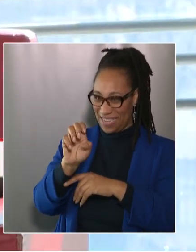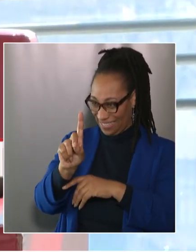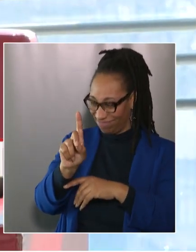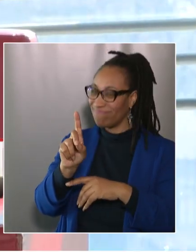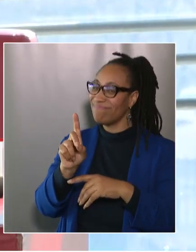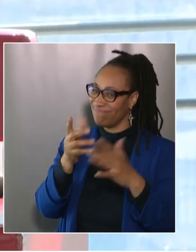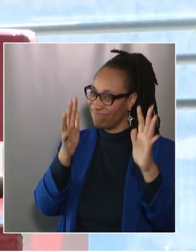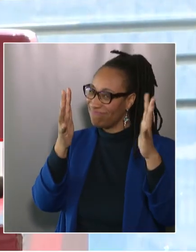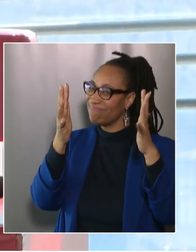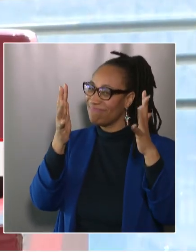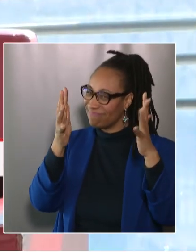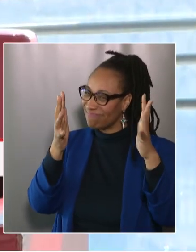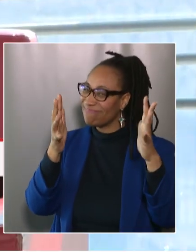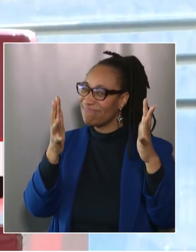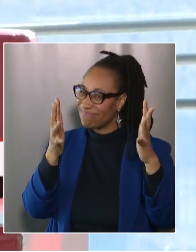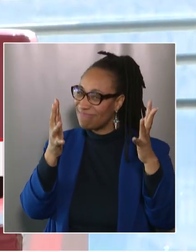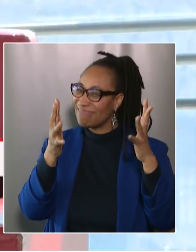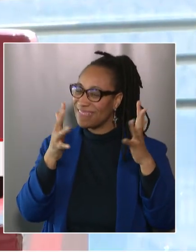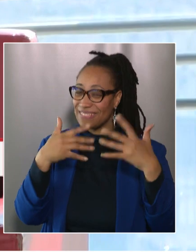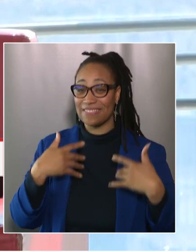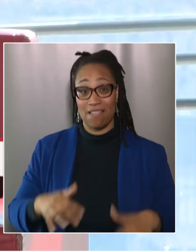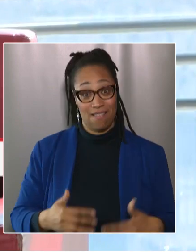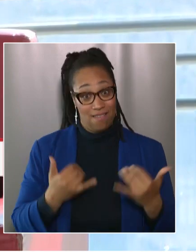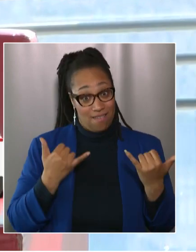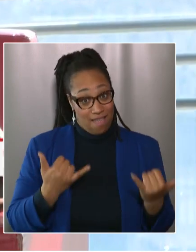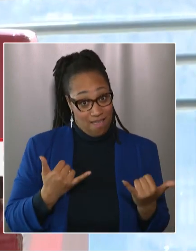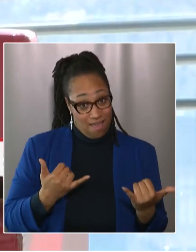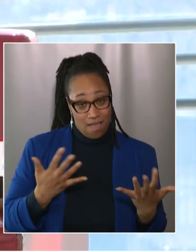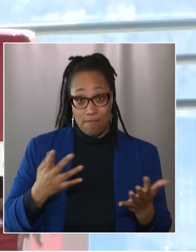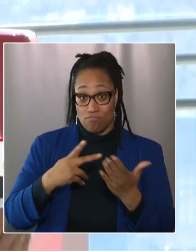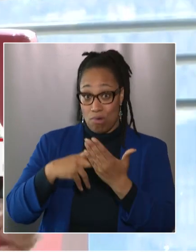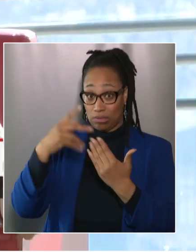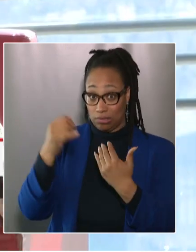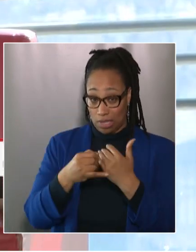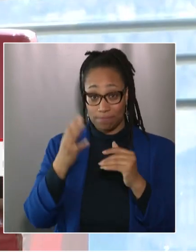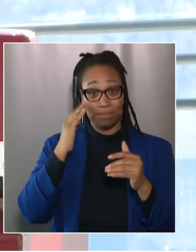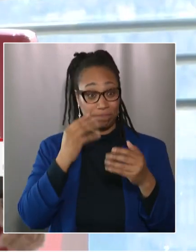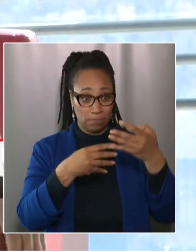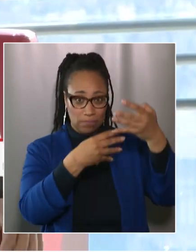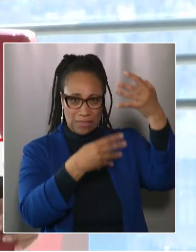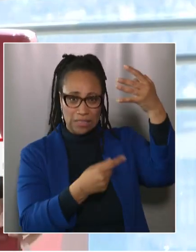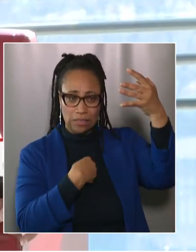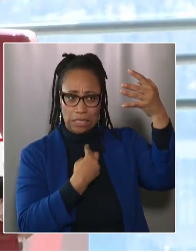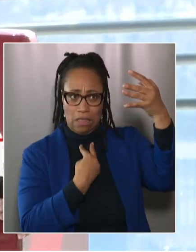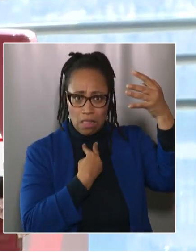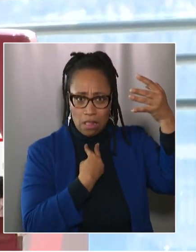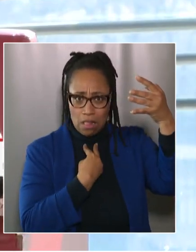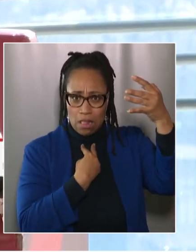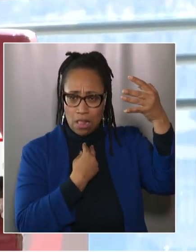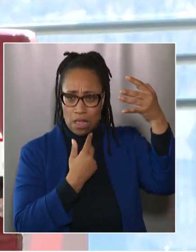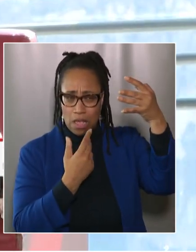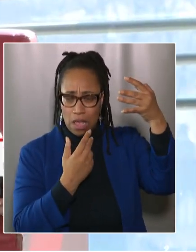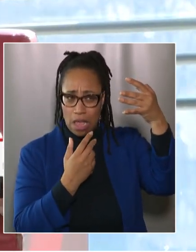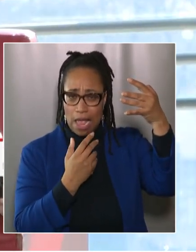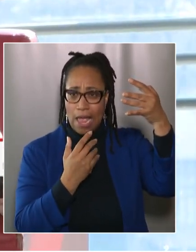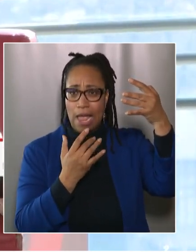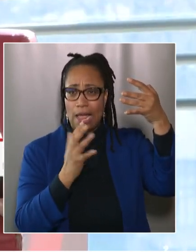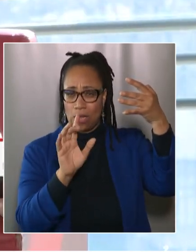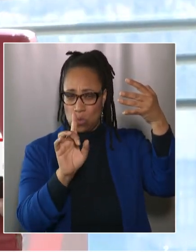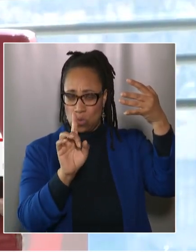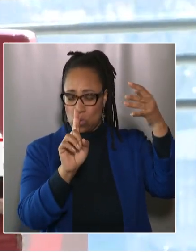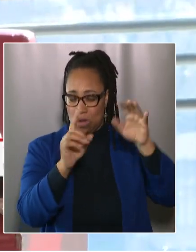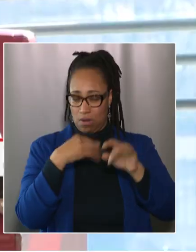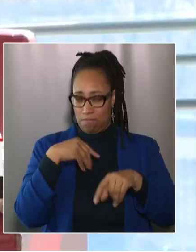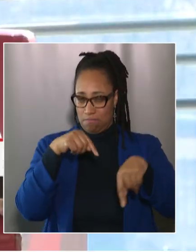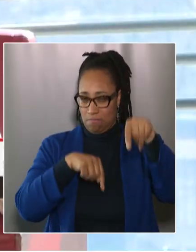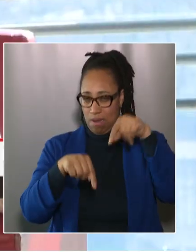So unsticking projects. So I served on the council for almost 8 years. I chaired the